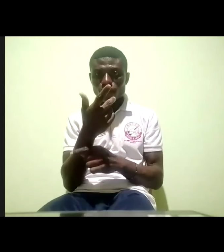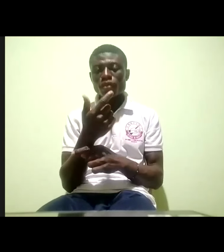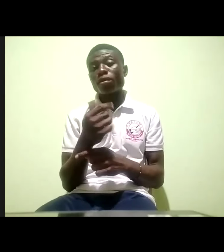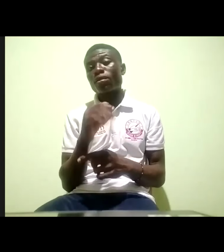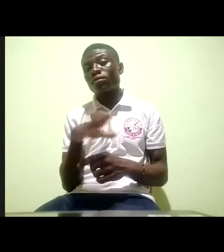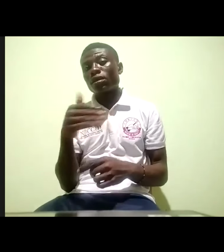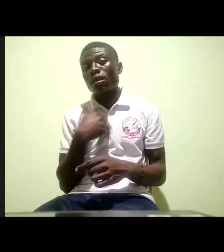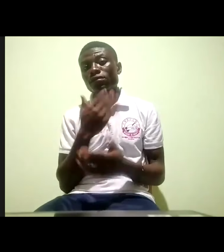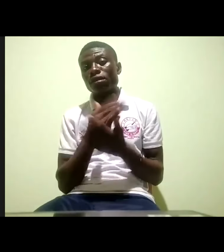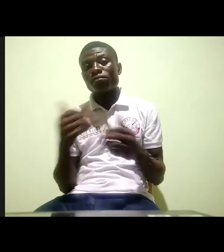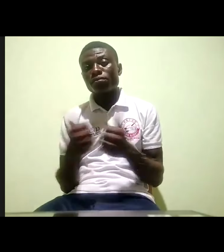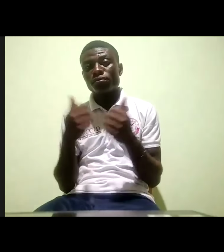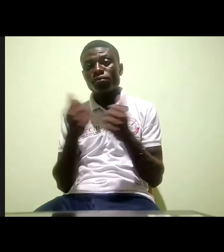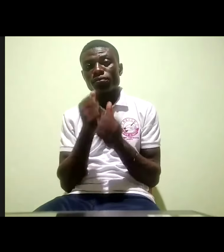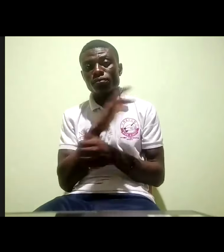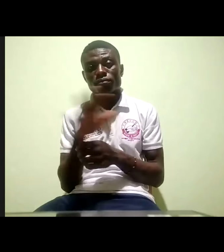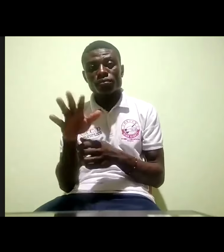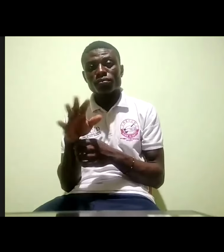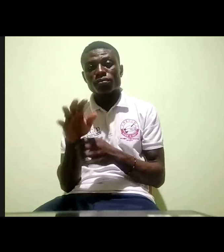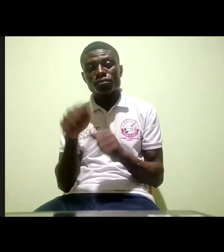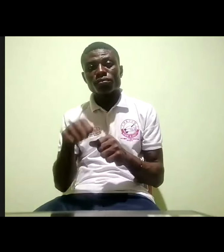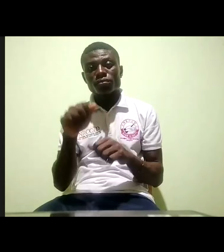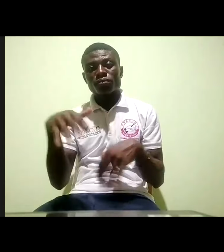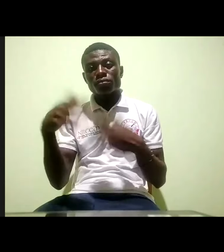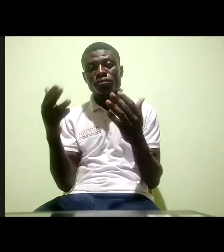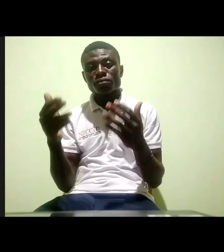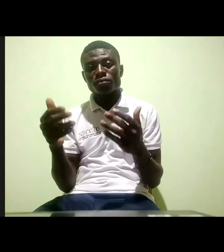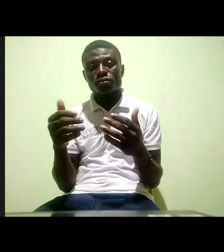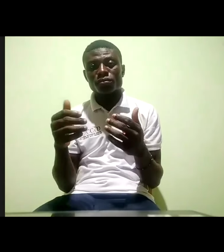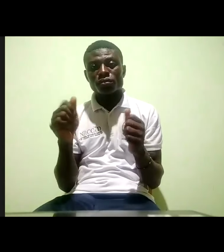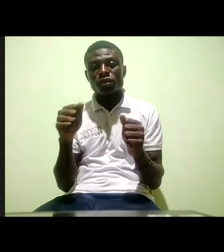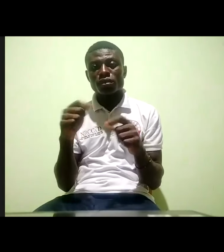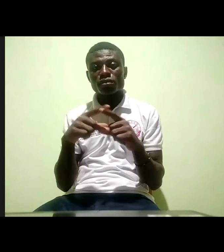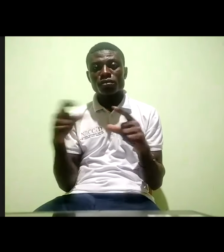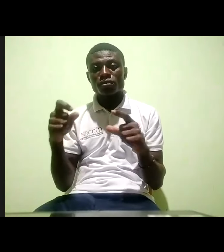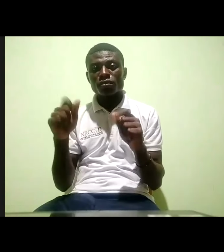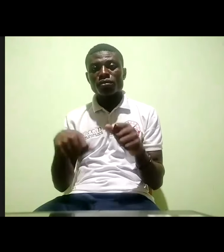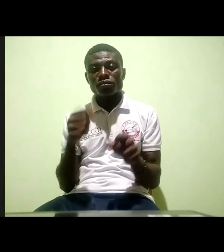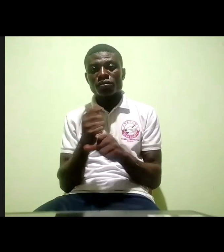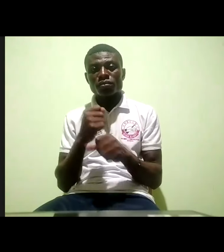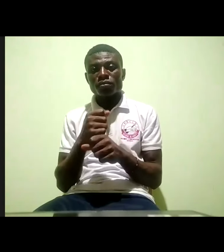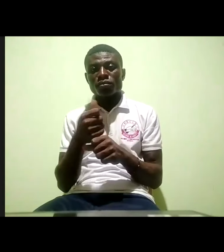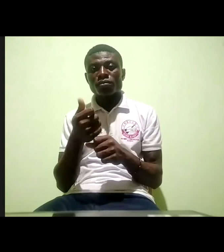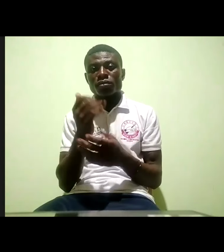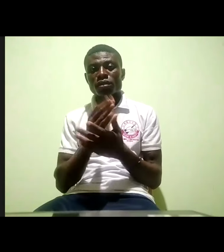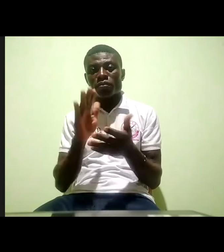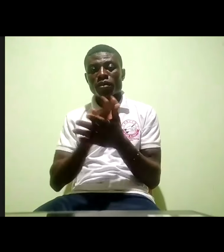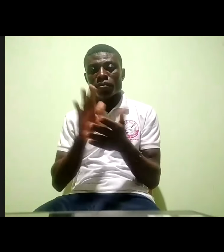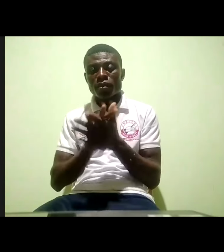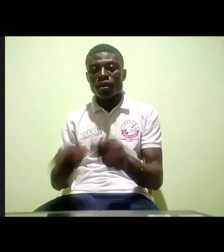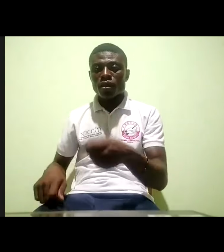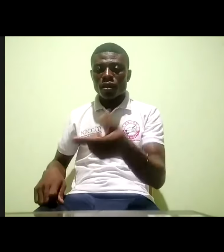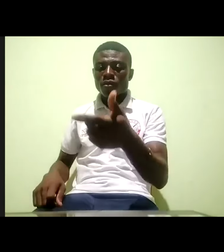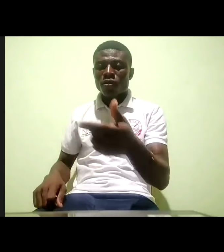some challenges with spellings, you can give them flashcards. Make these kind of flashcards or some paper pencil flashcards for